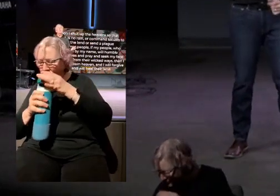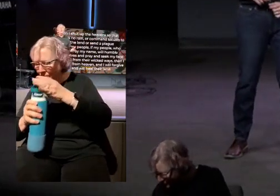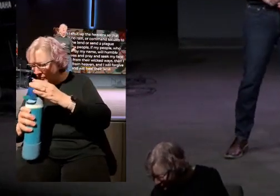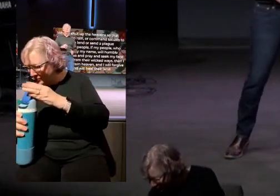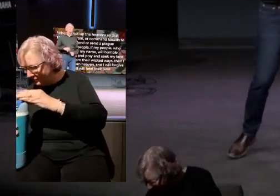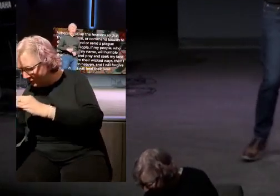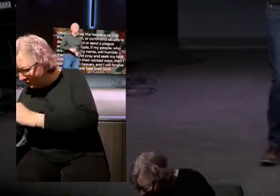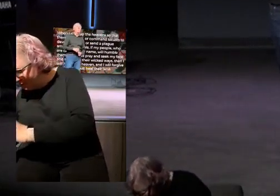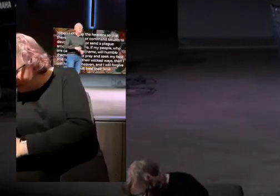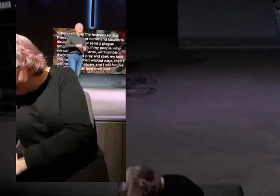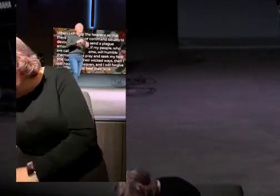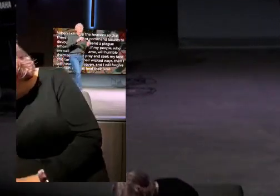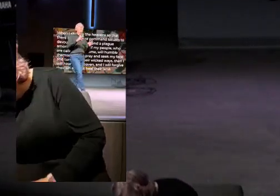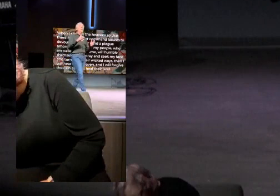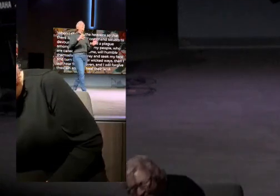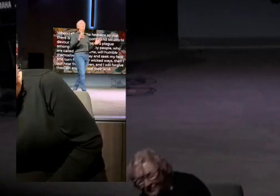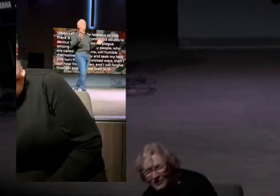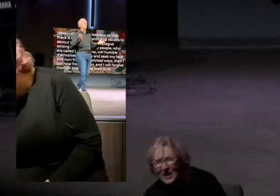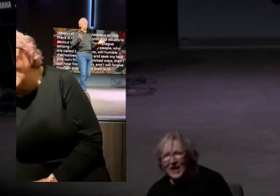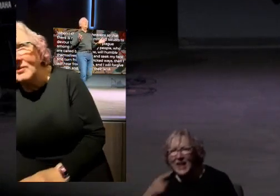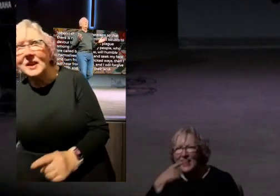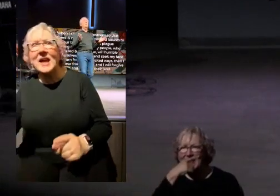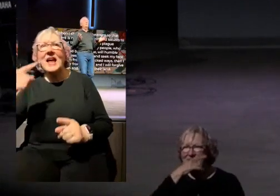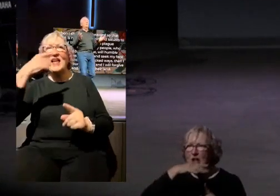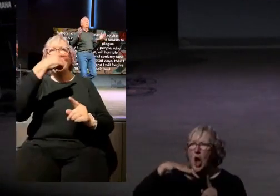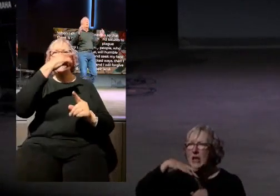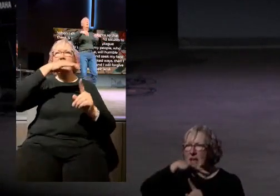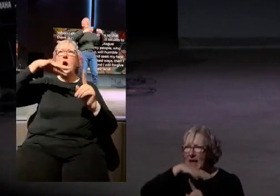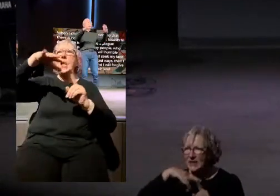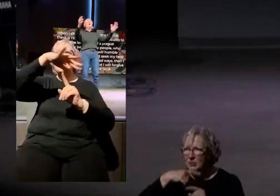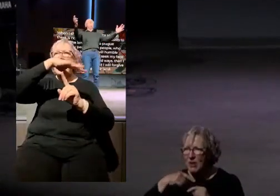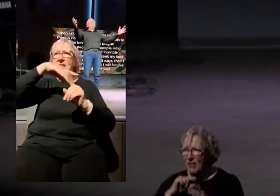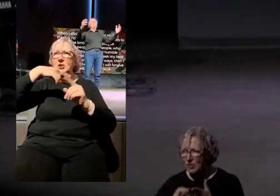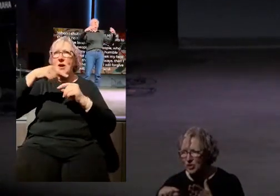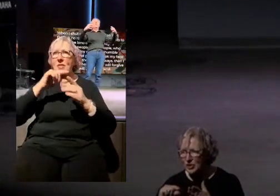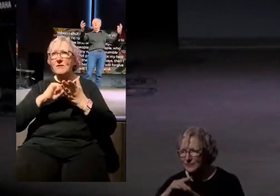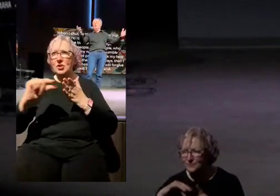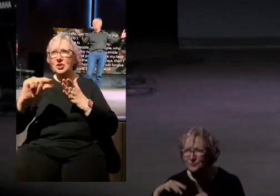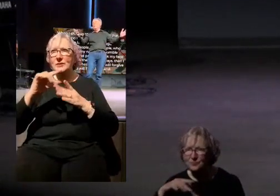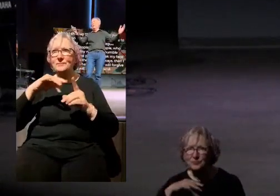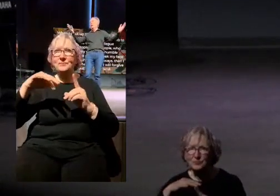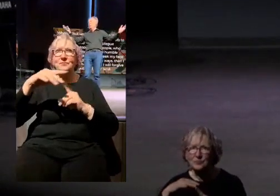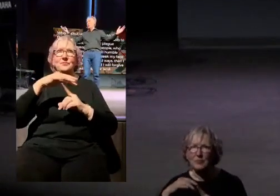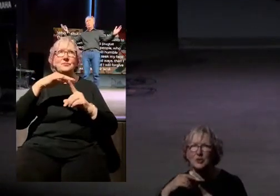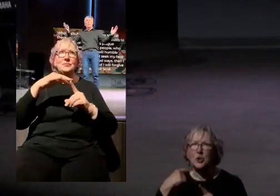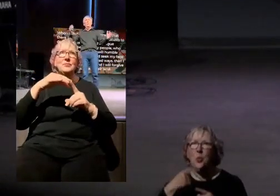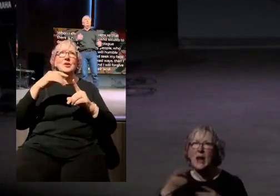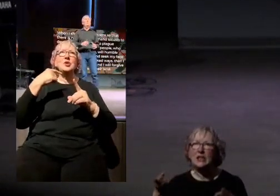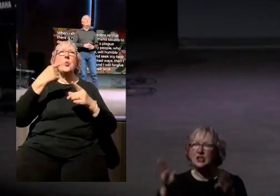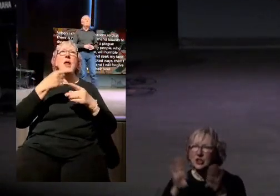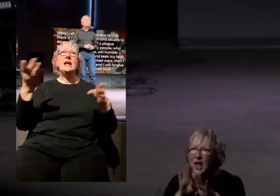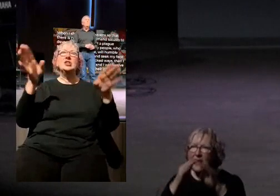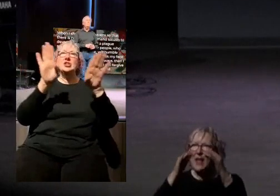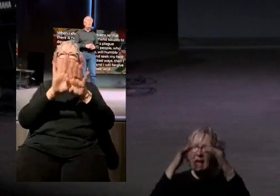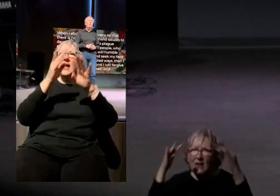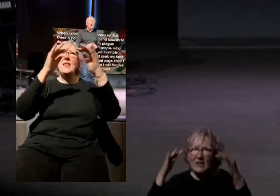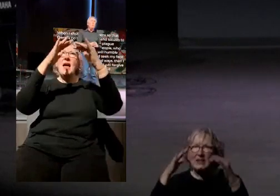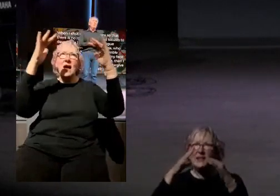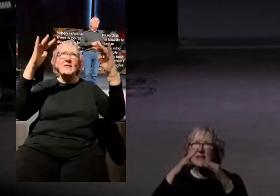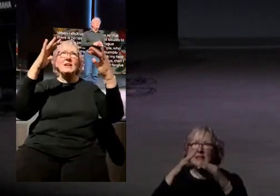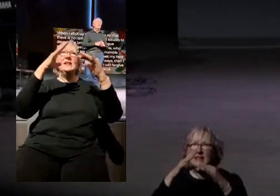land, or give a plague among my people, if my people who are called by my name, there's our promise, will